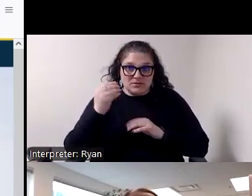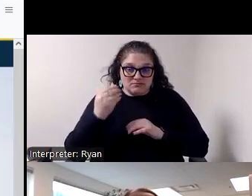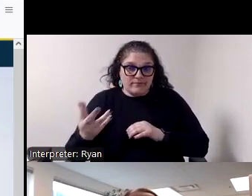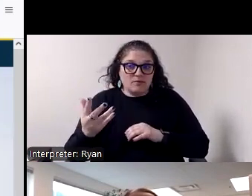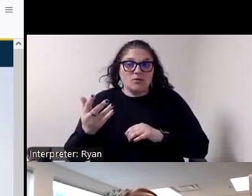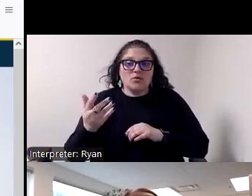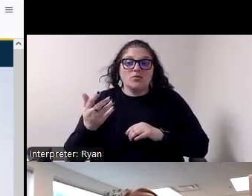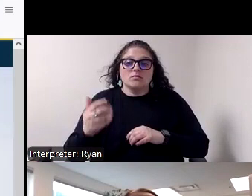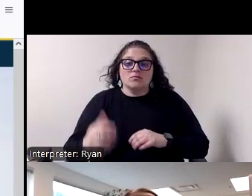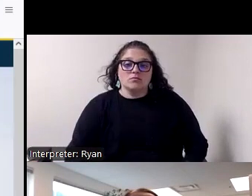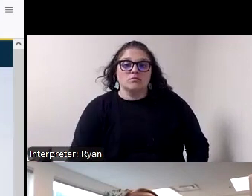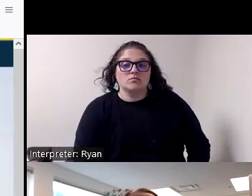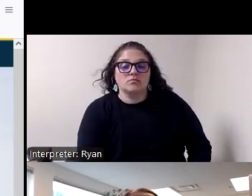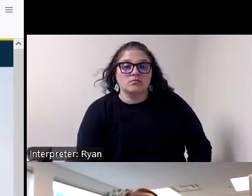say